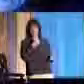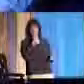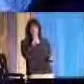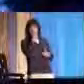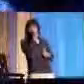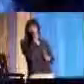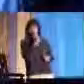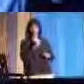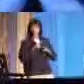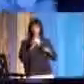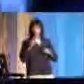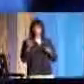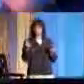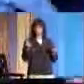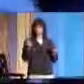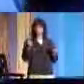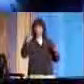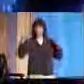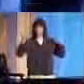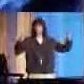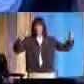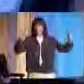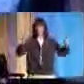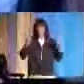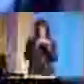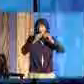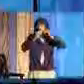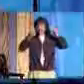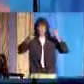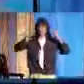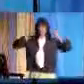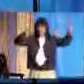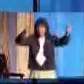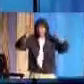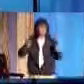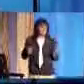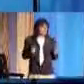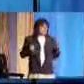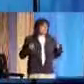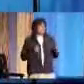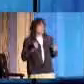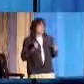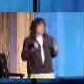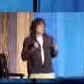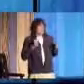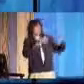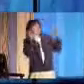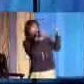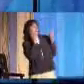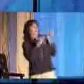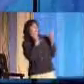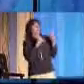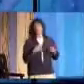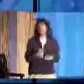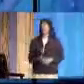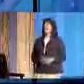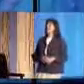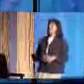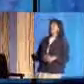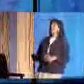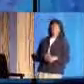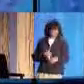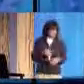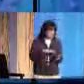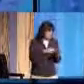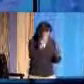really want to get across, they cover more and more of the details and you can just feel yourself being oppressed by the sharing. Do you know what I'm talking about?